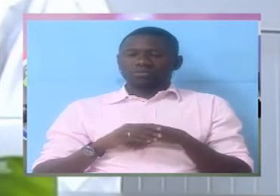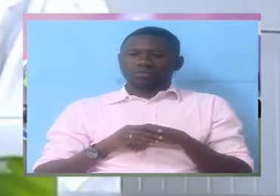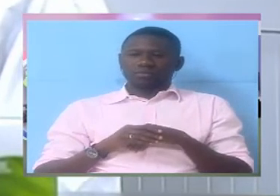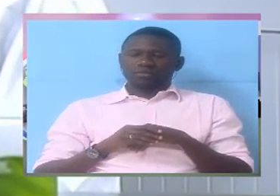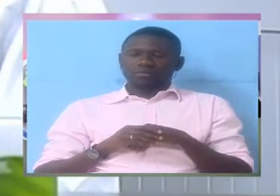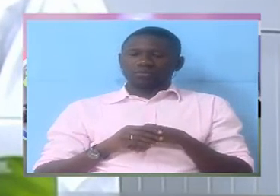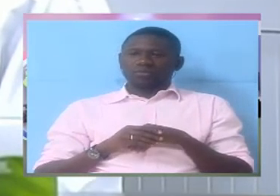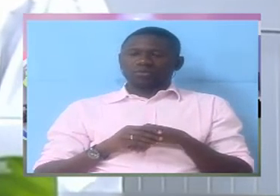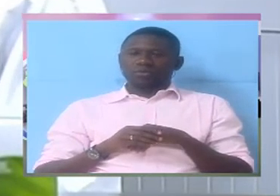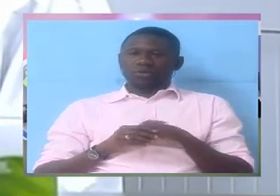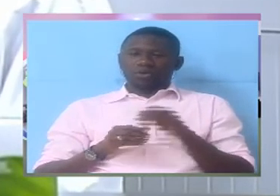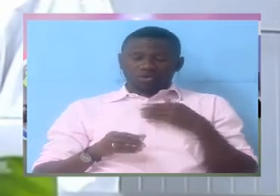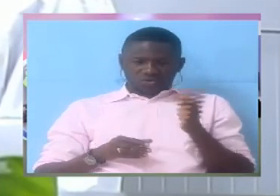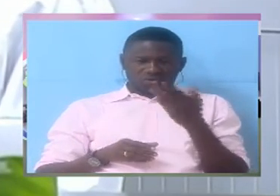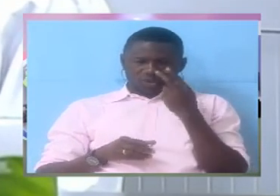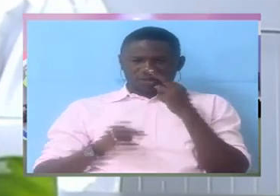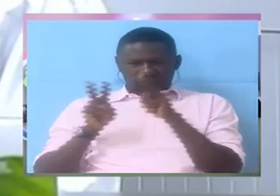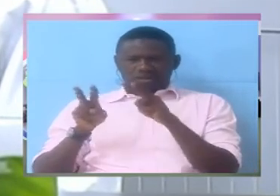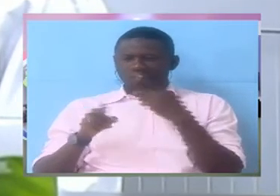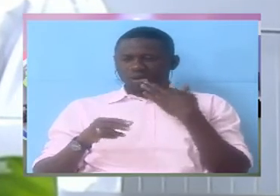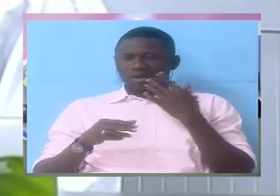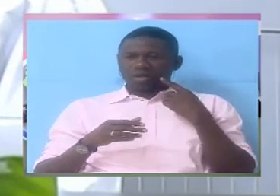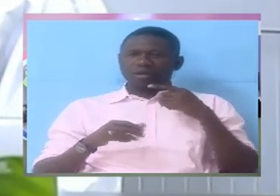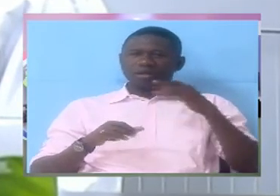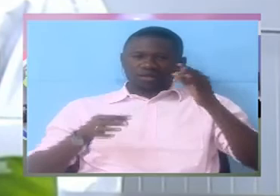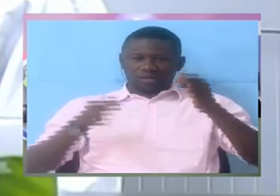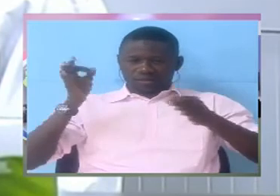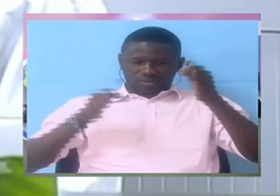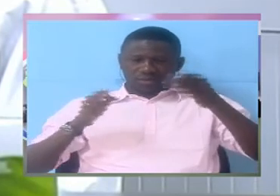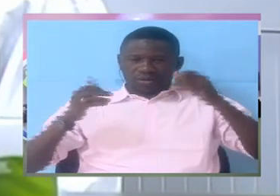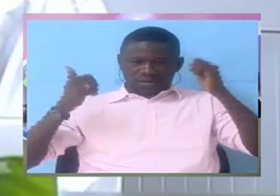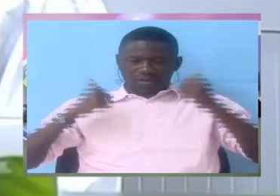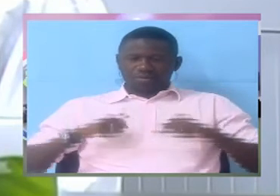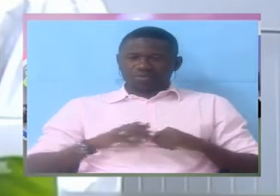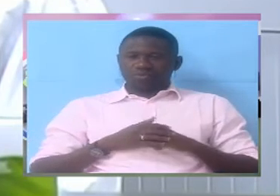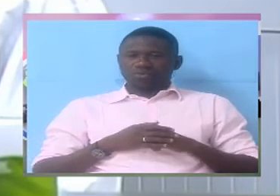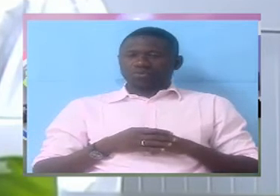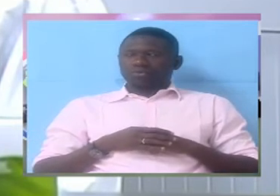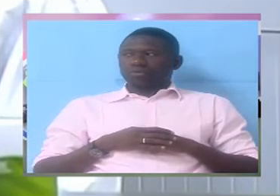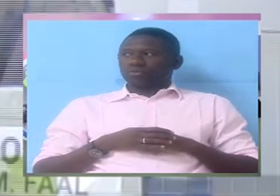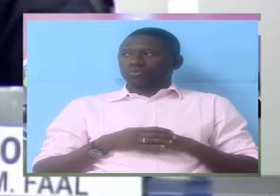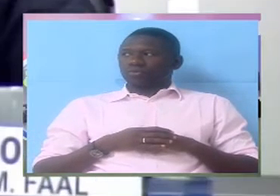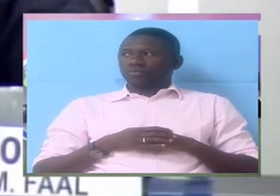commission when they were prosecuting us. Even the